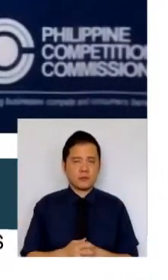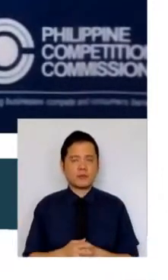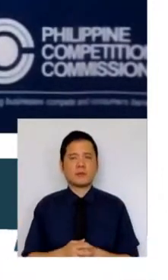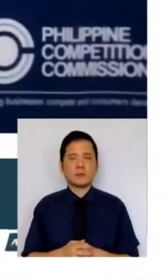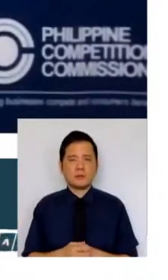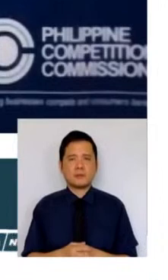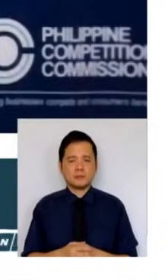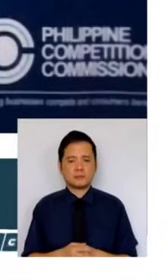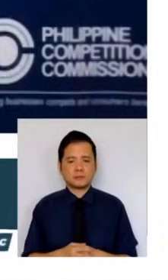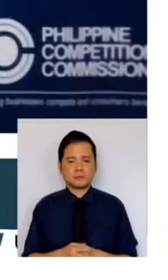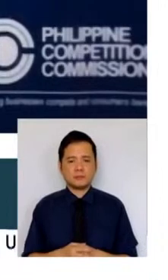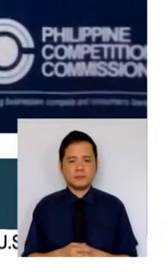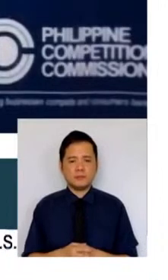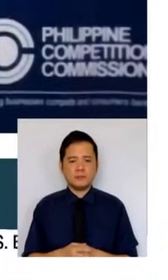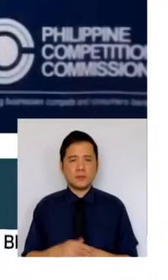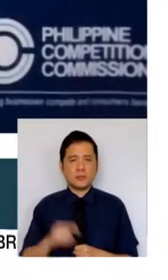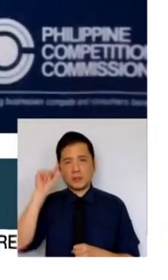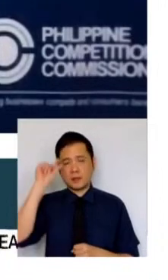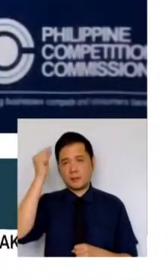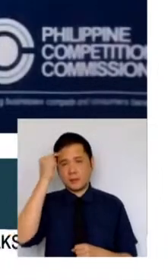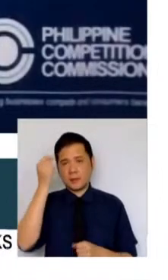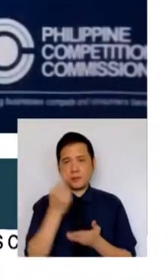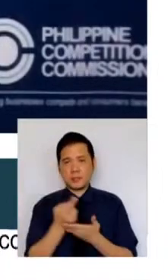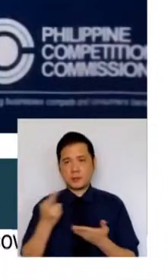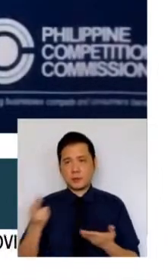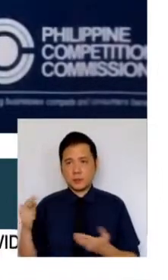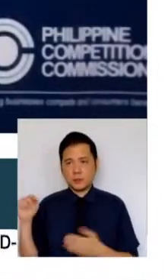Then again, government resources are not so